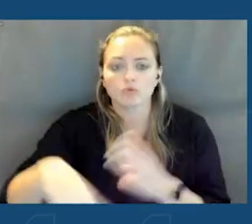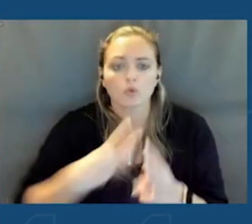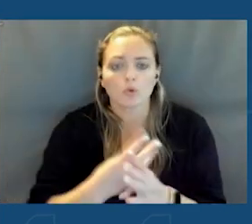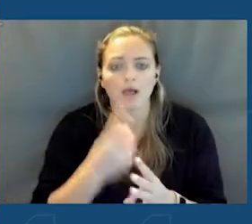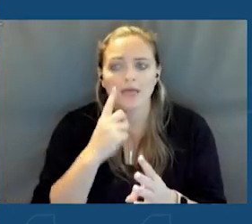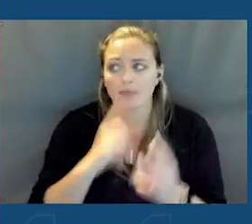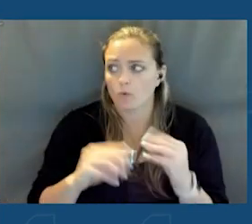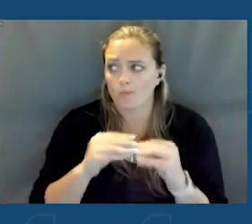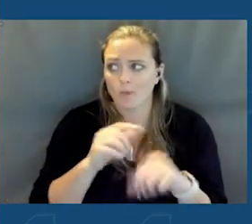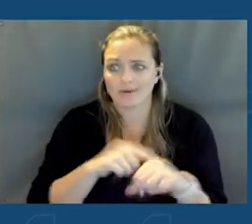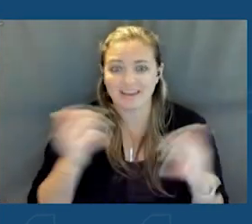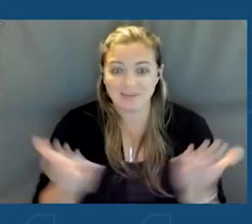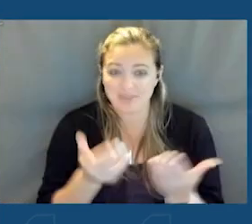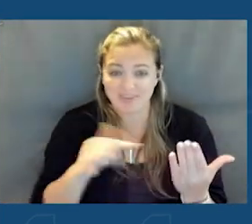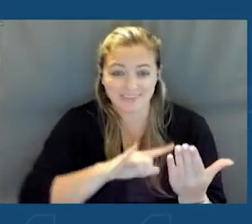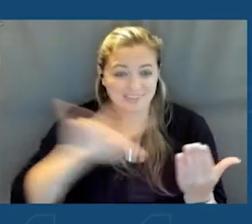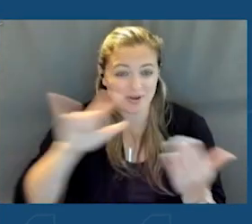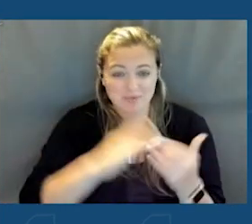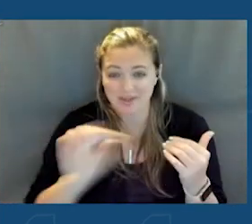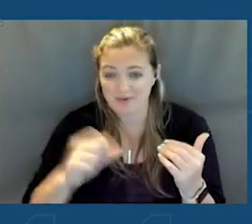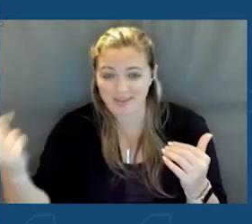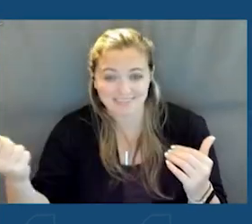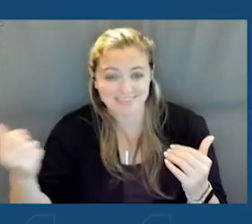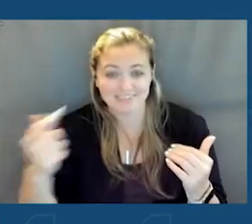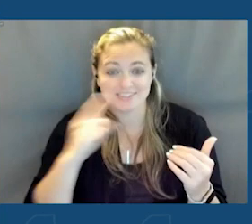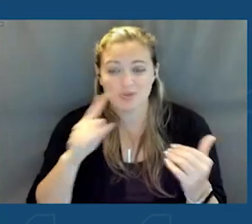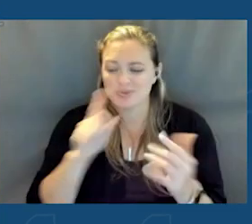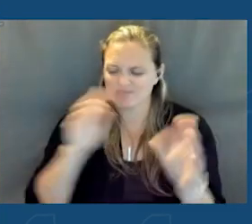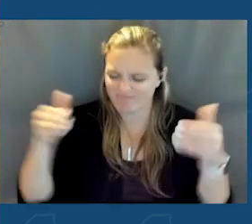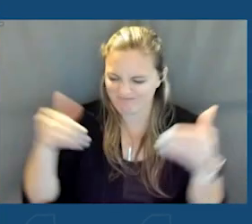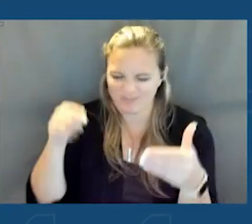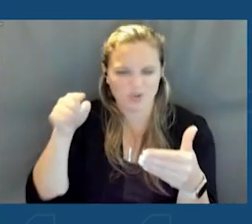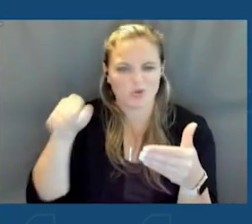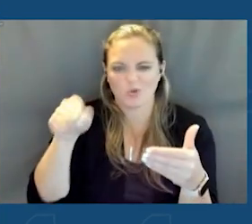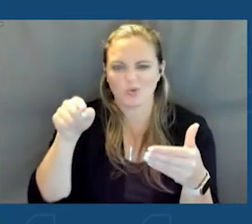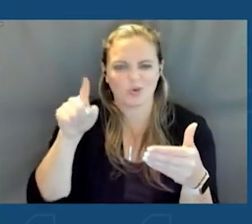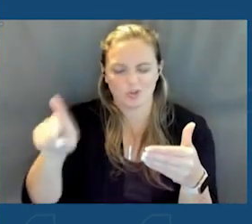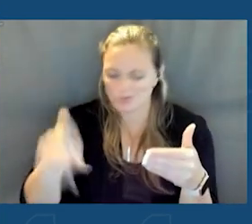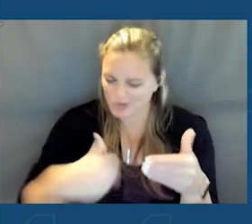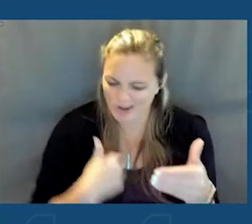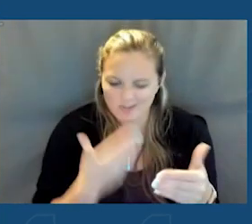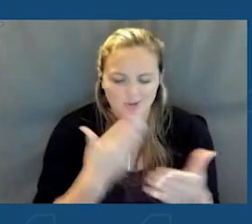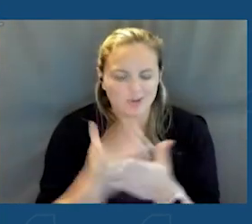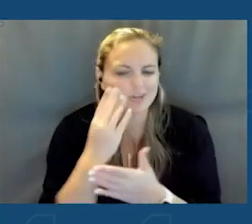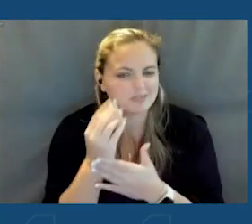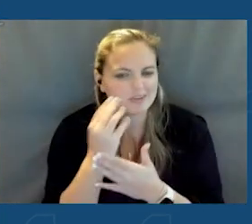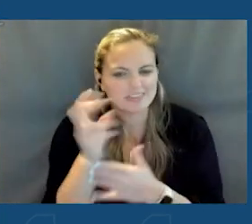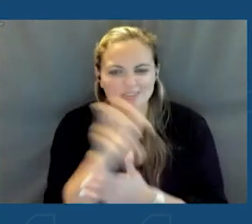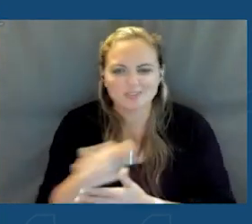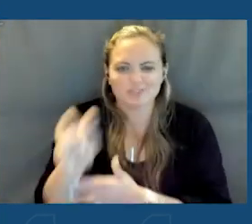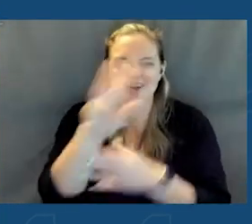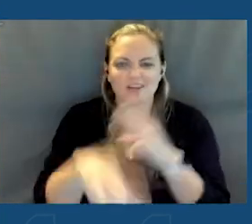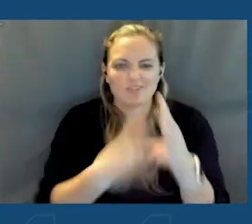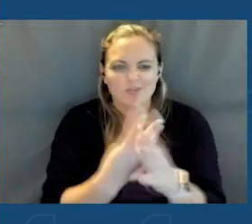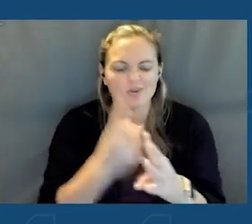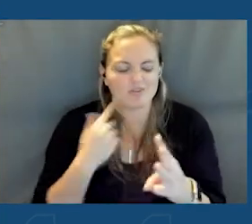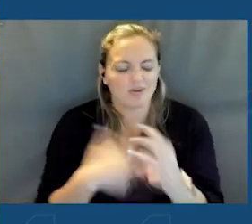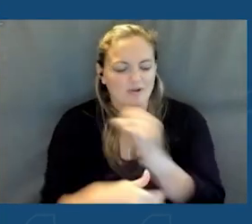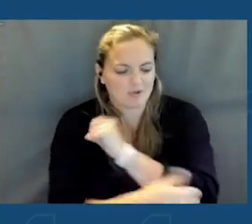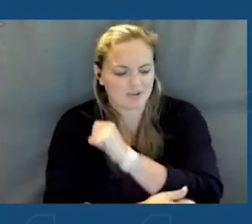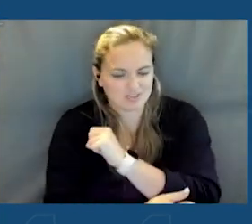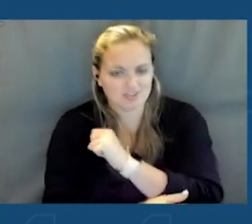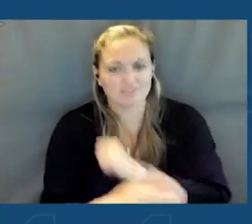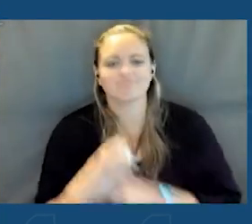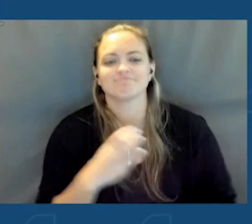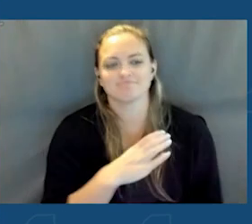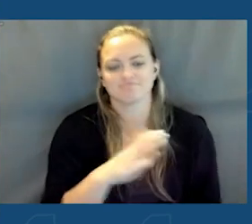than just about anybody. So this is all about you, Greg. This might make sure you have a good experience as you travel the world on behalf of our country. Congressman Greg Meeks, a